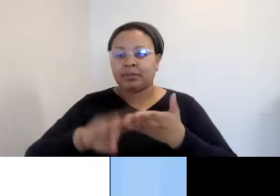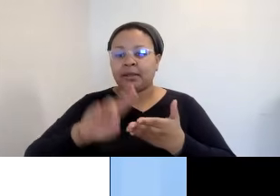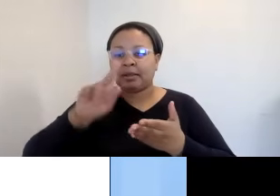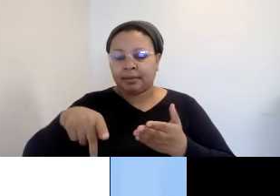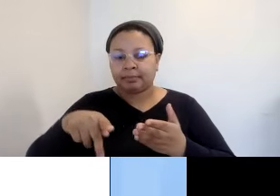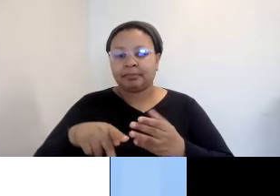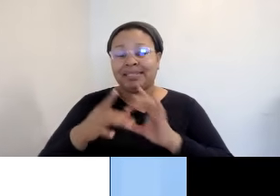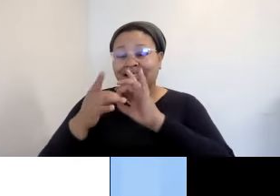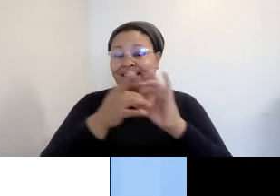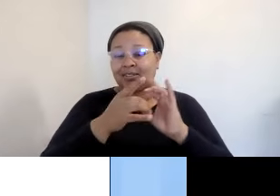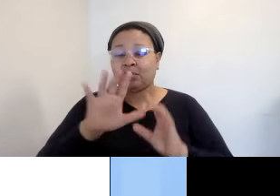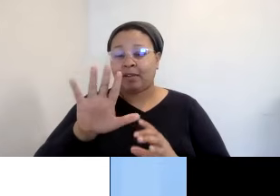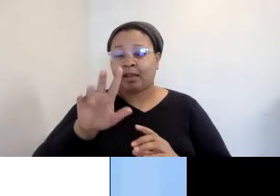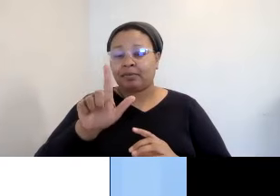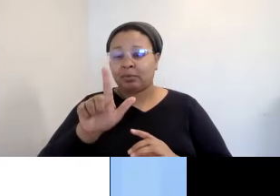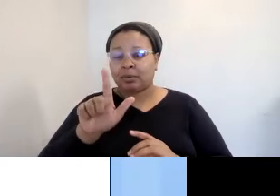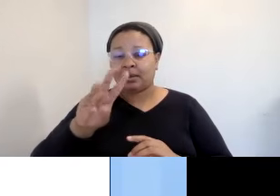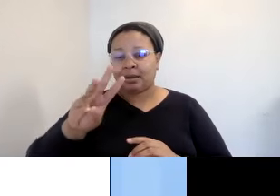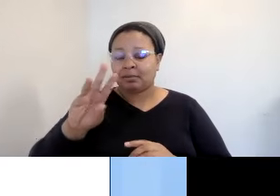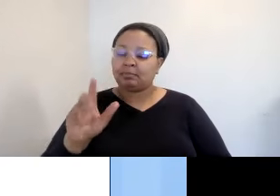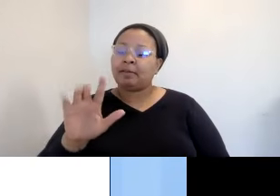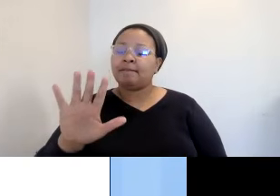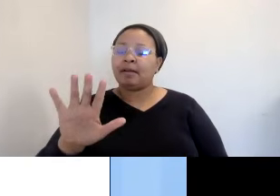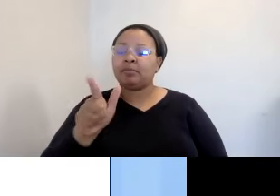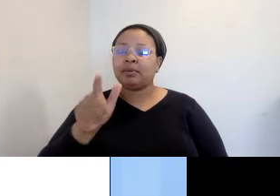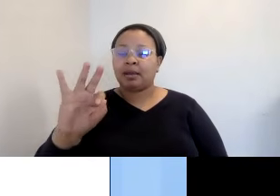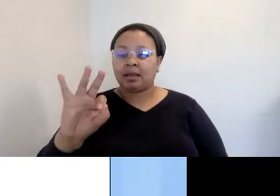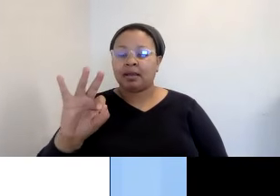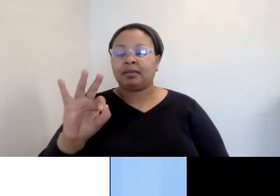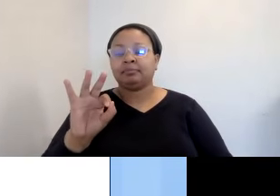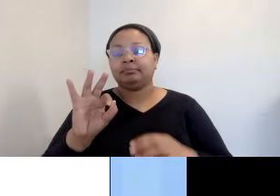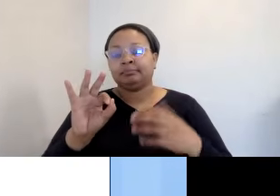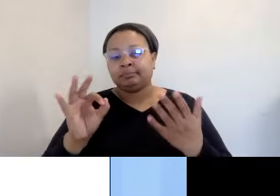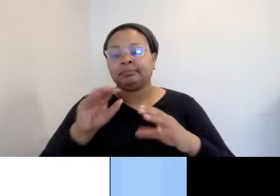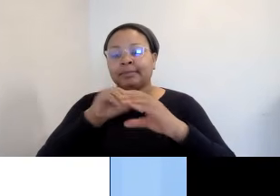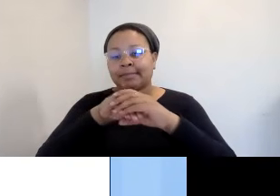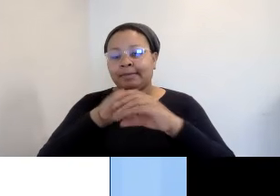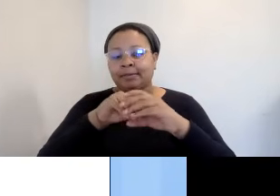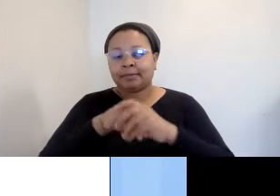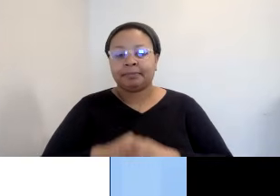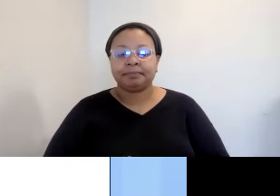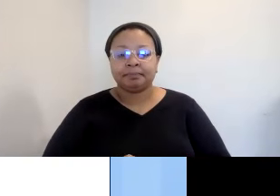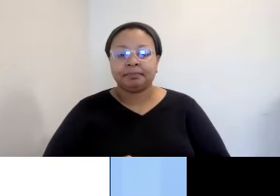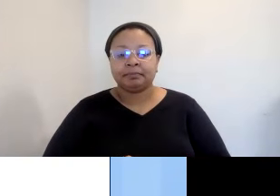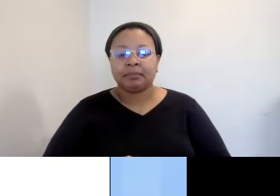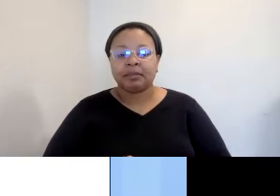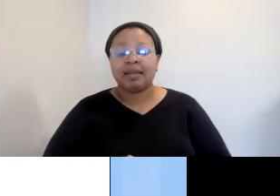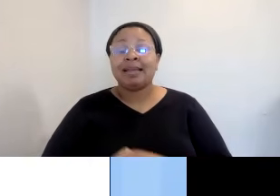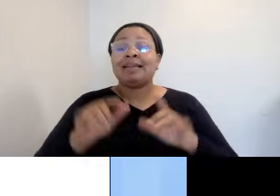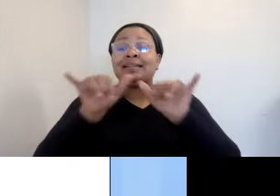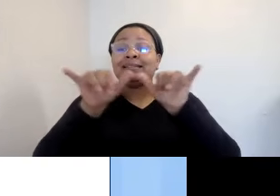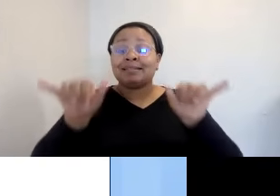plan. The system does automatically reject excess contributions, so you don't have to,